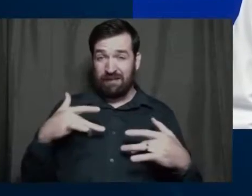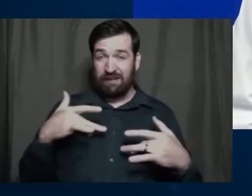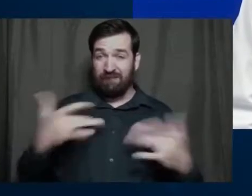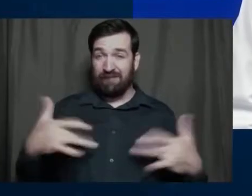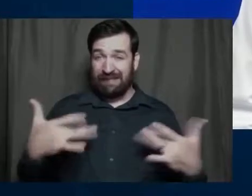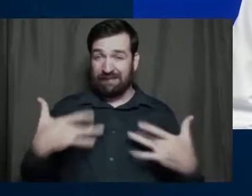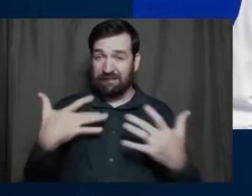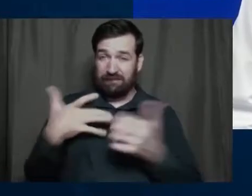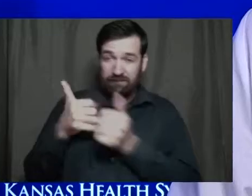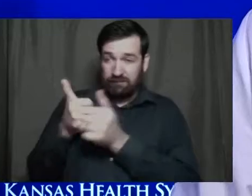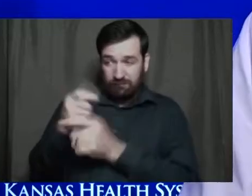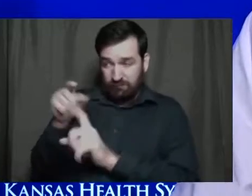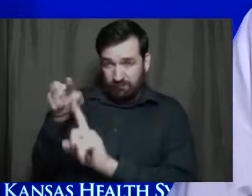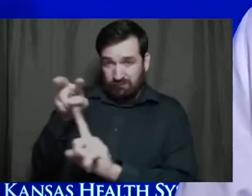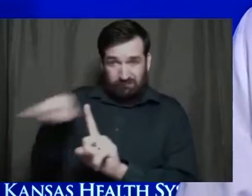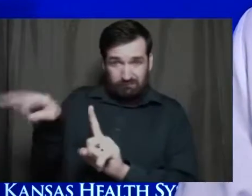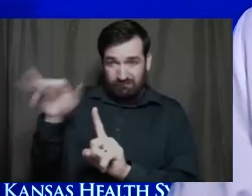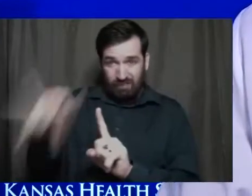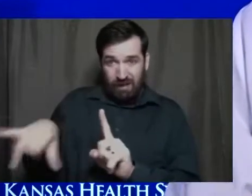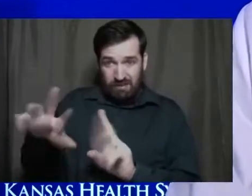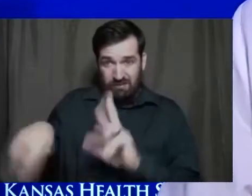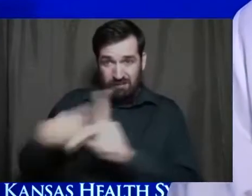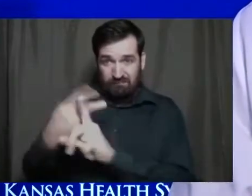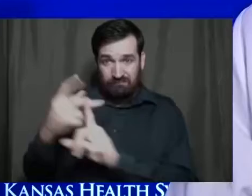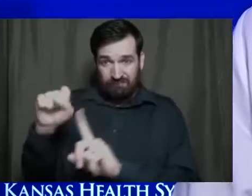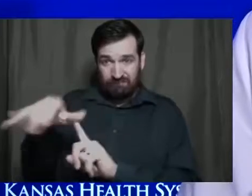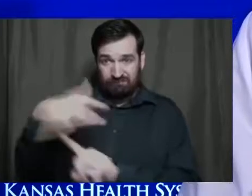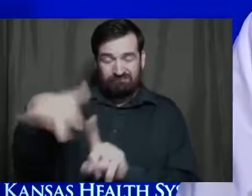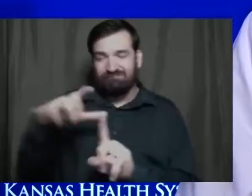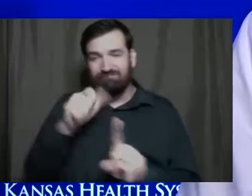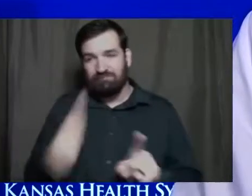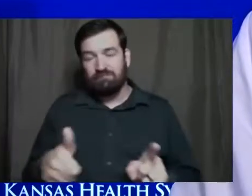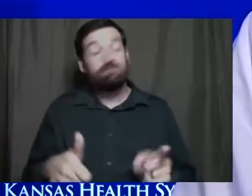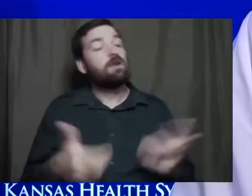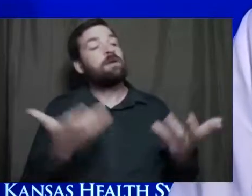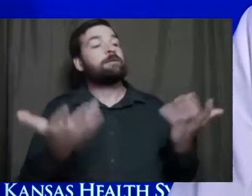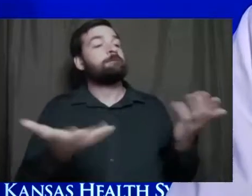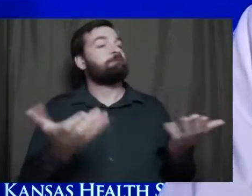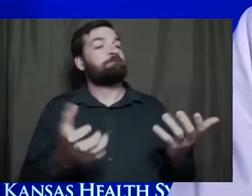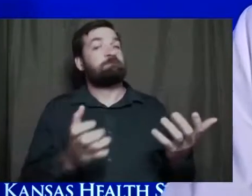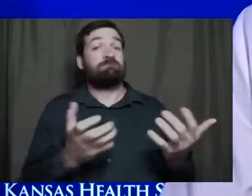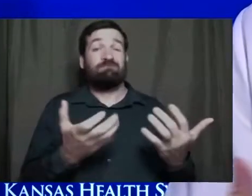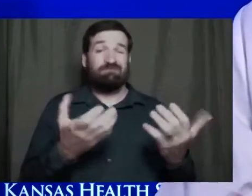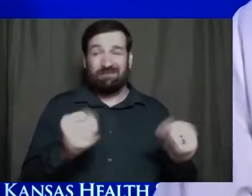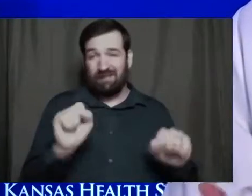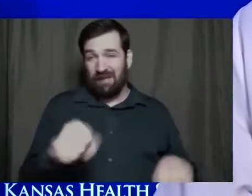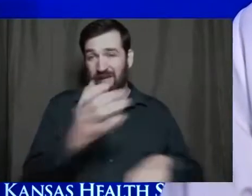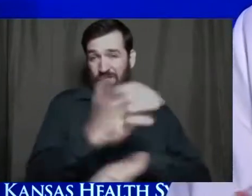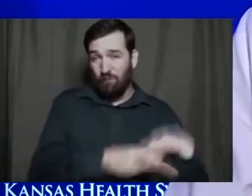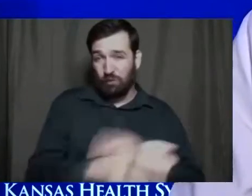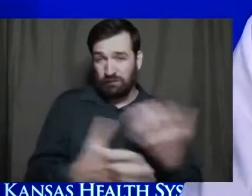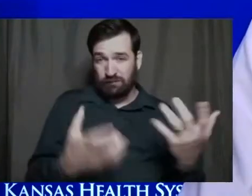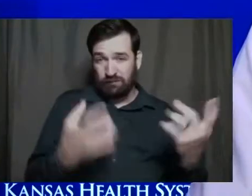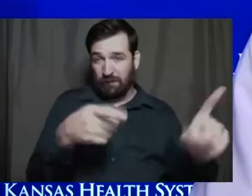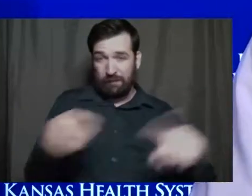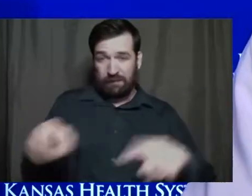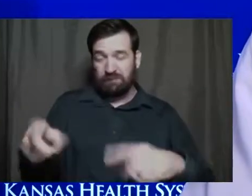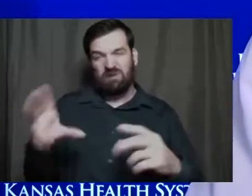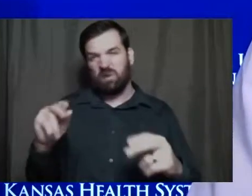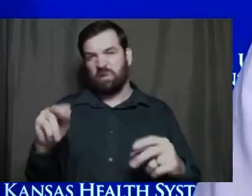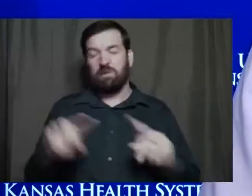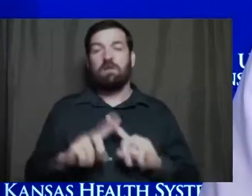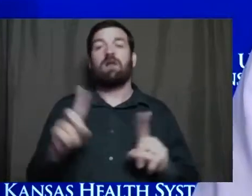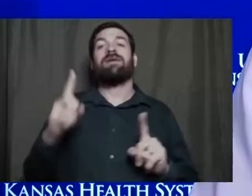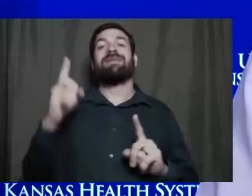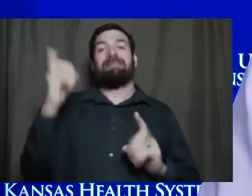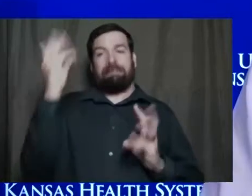fine. Guidance, is it enforceable? Probably not. I think it's one more thing to get people thinking about doing the right thing. Again,